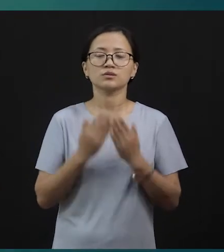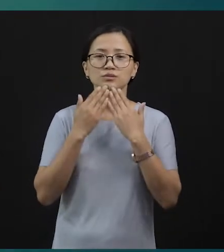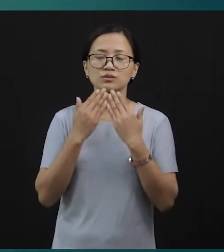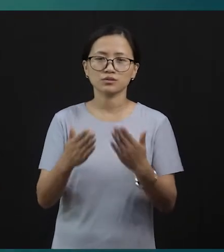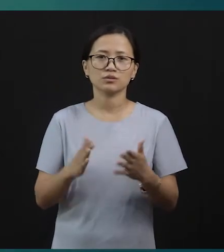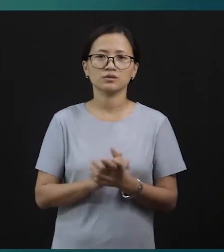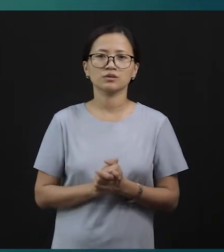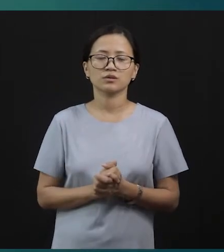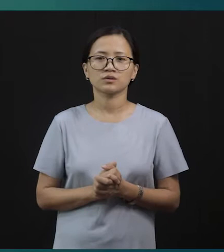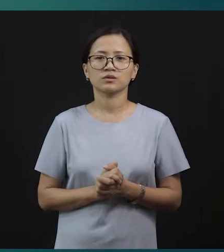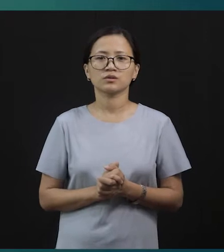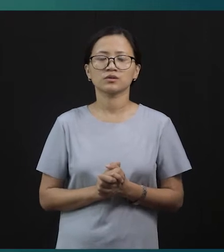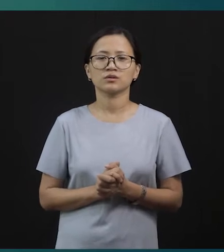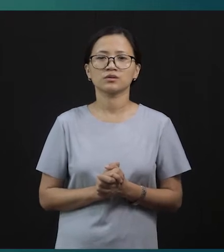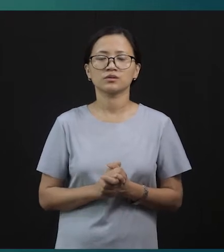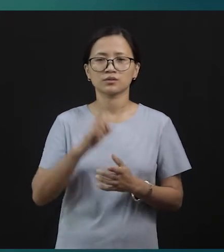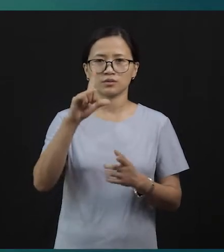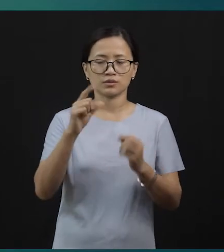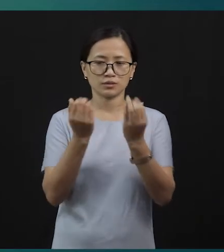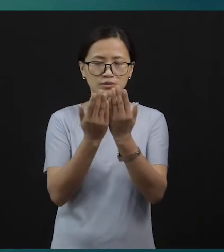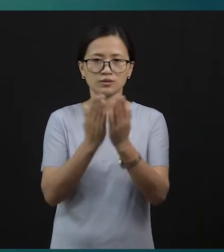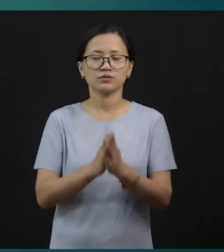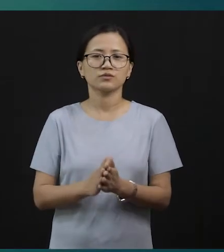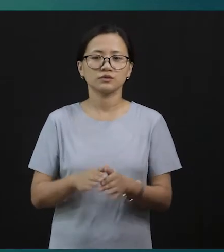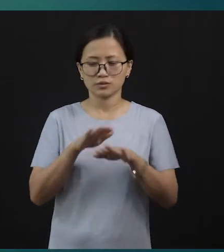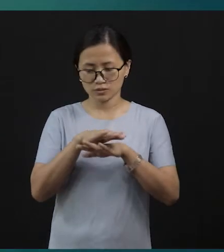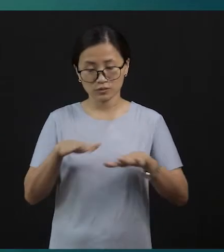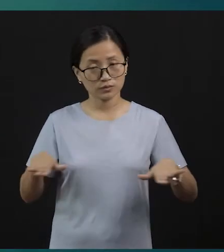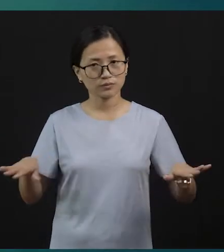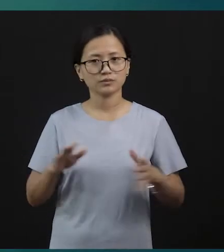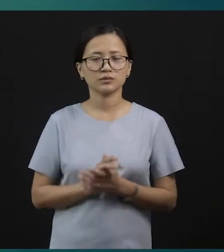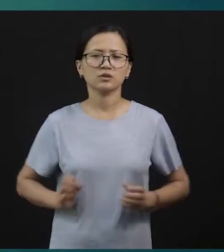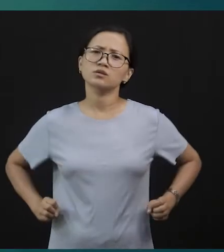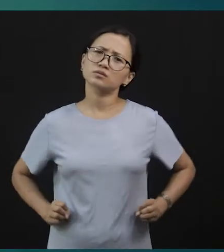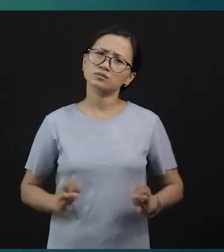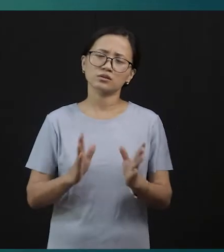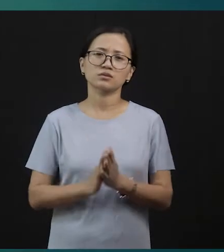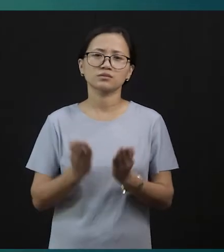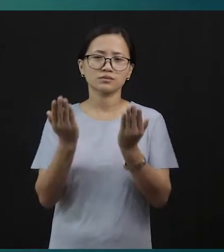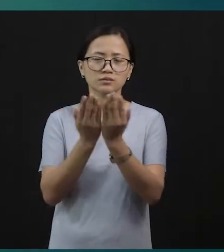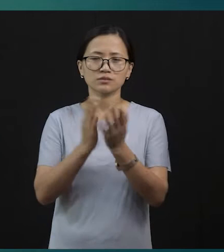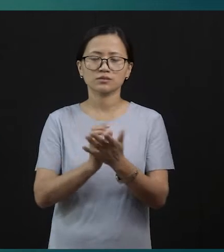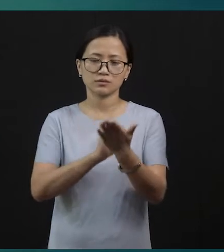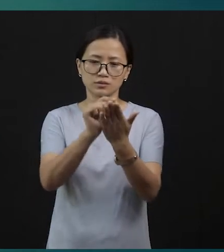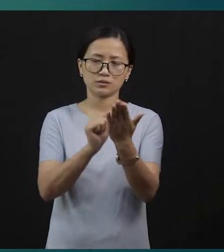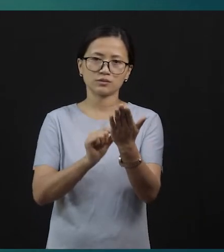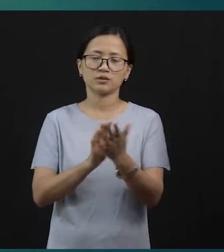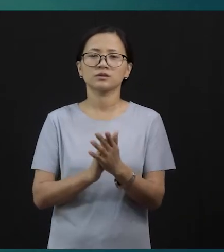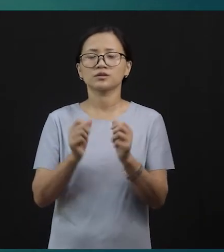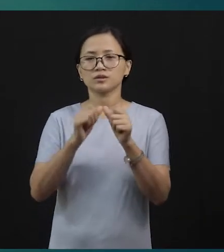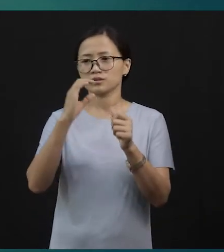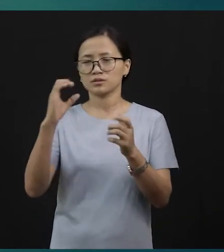school as a lesson for the students. So you can also start writing diaries and accounts. I'm talking